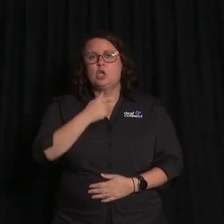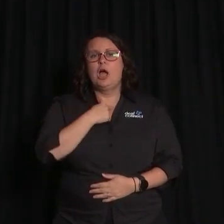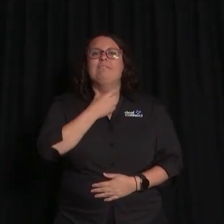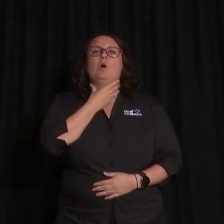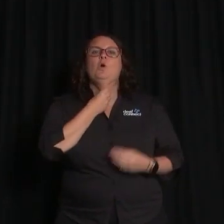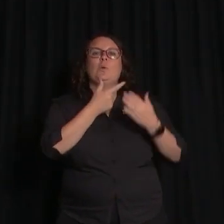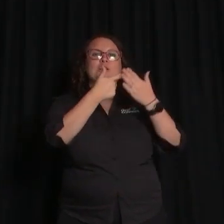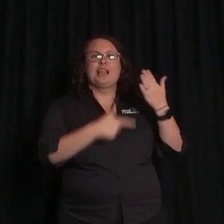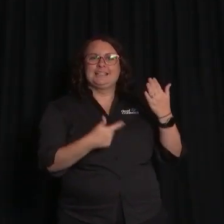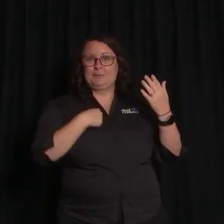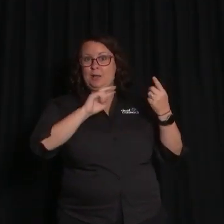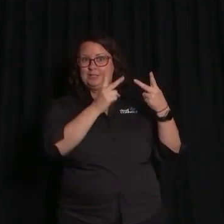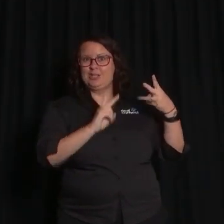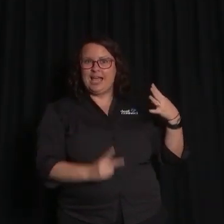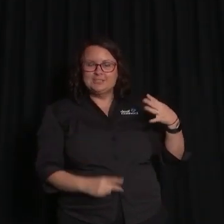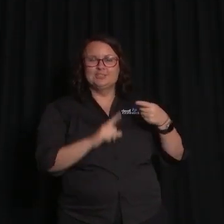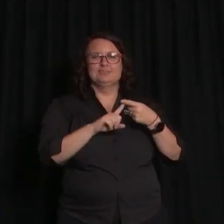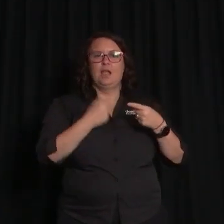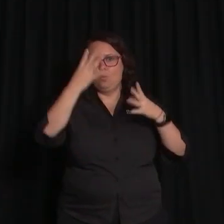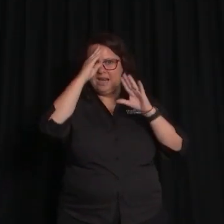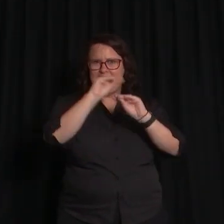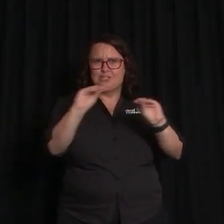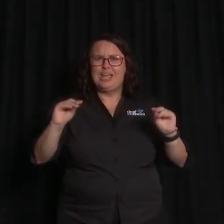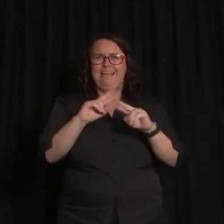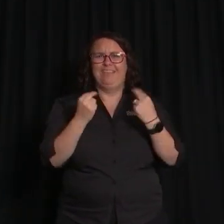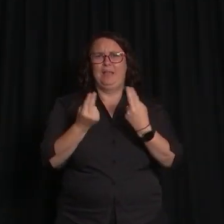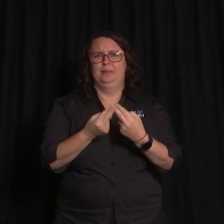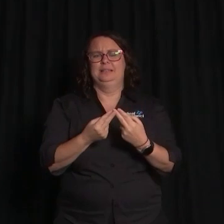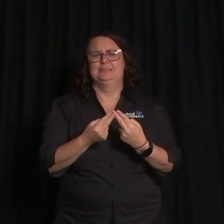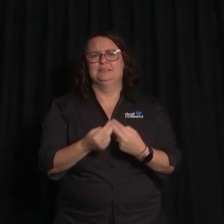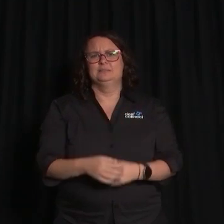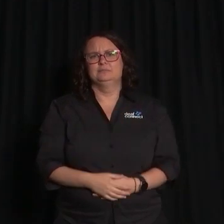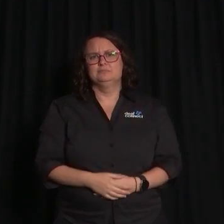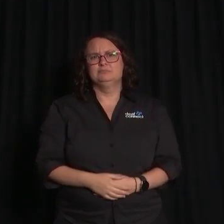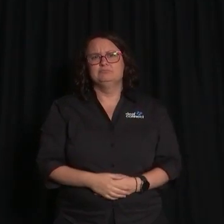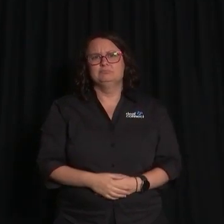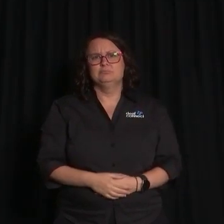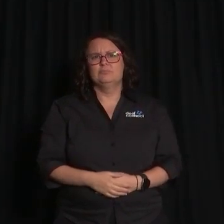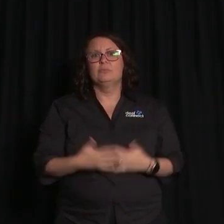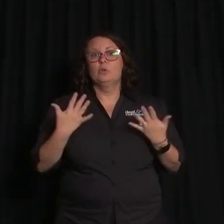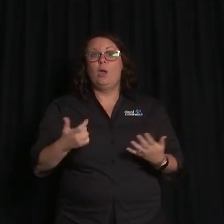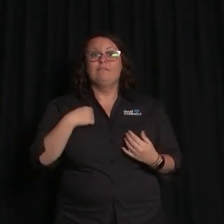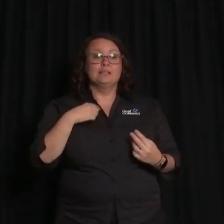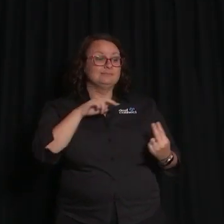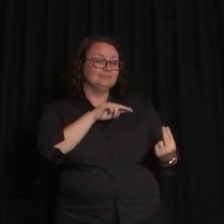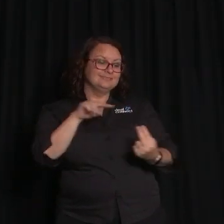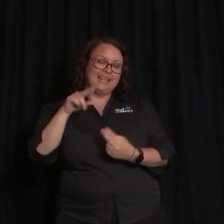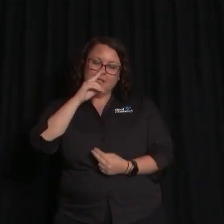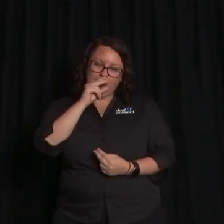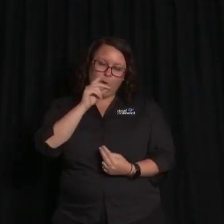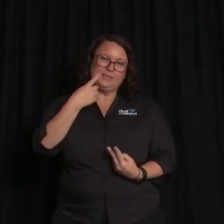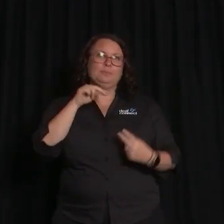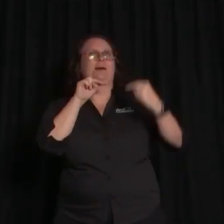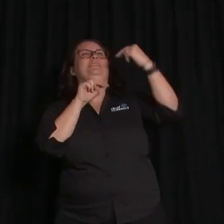world. I want to educate families. I mean, one of the things that I see a lot in these young, not so young